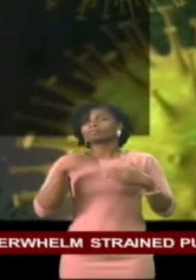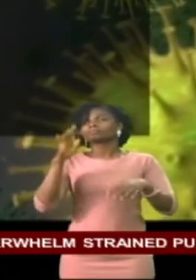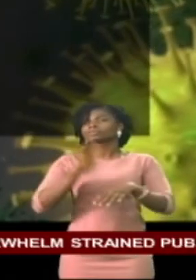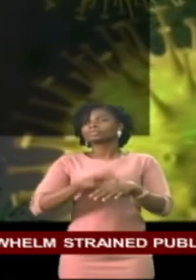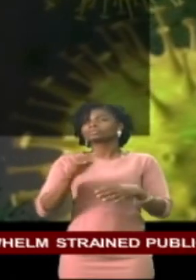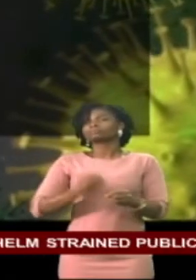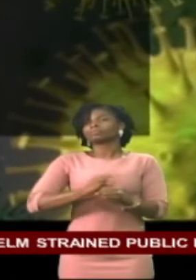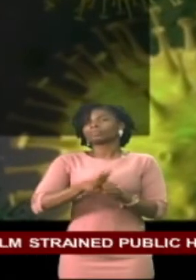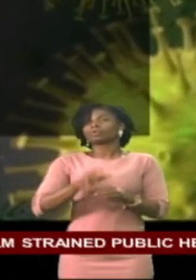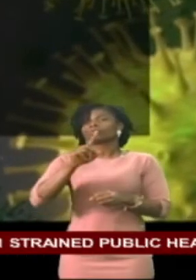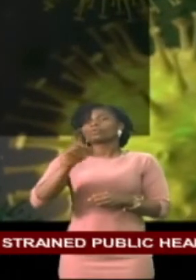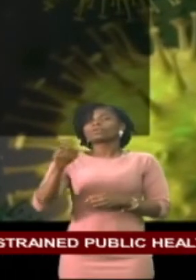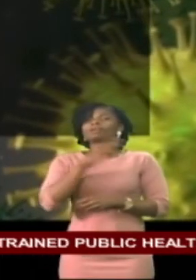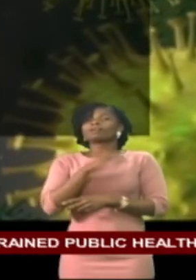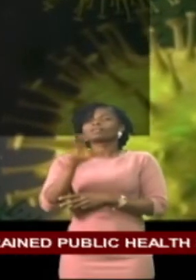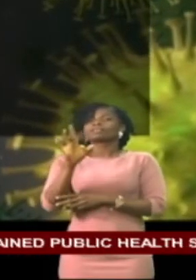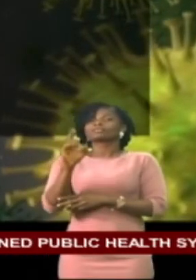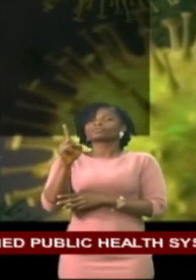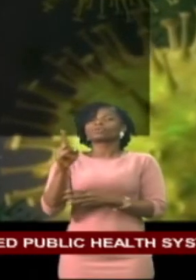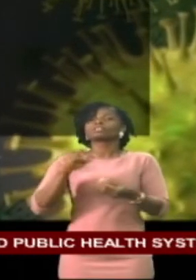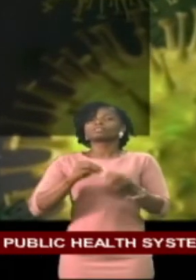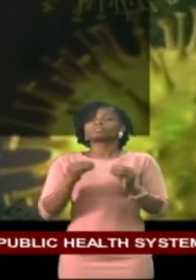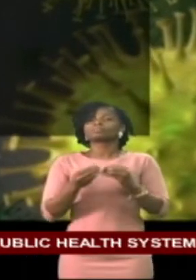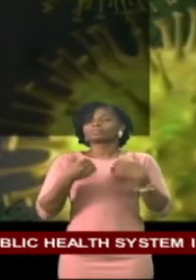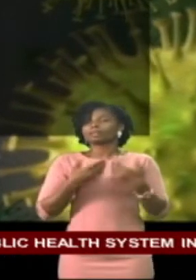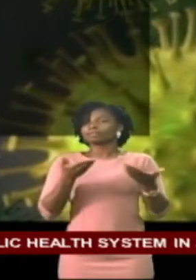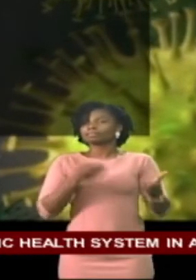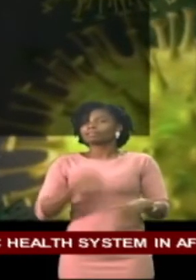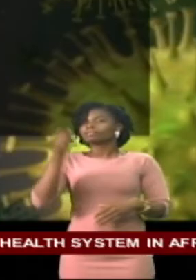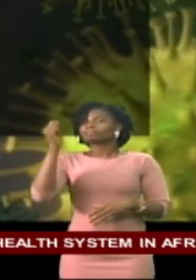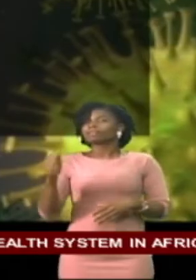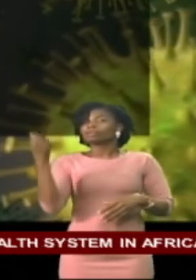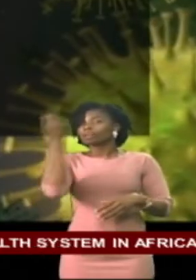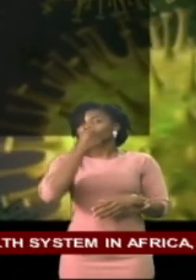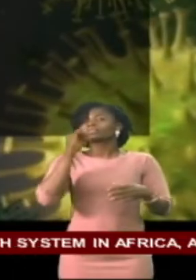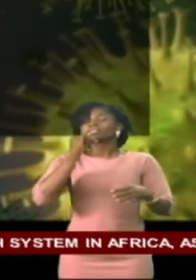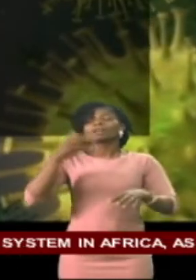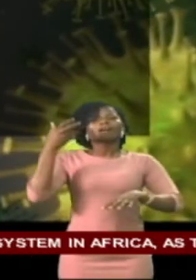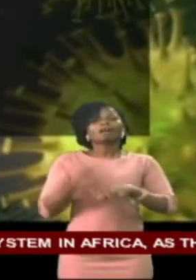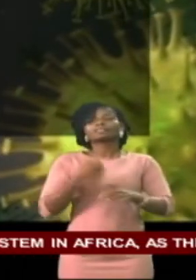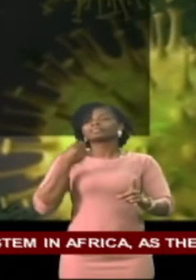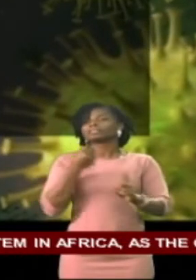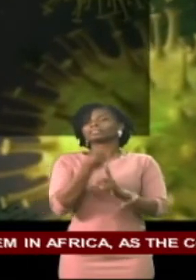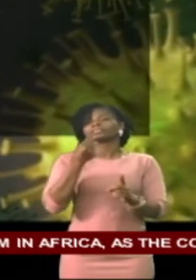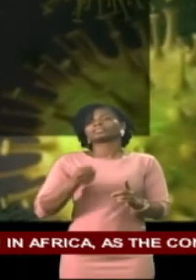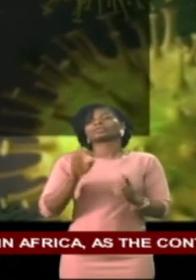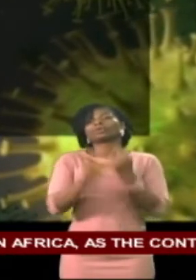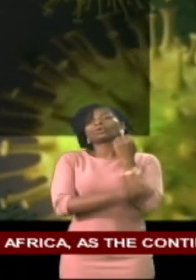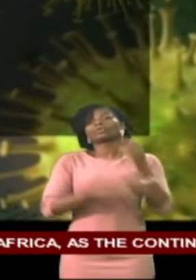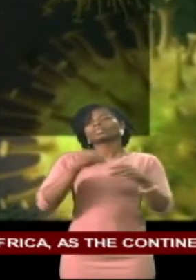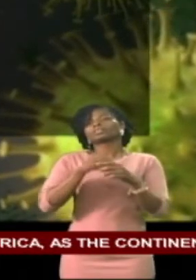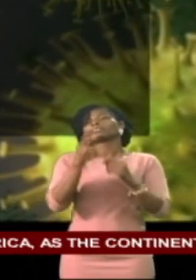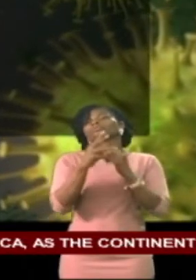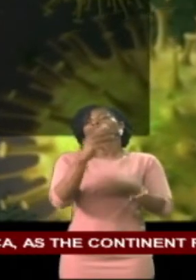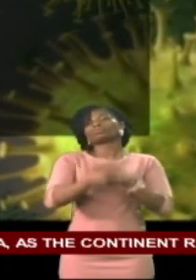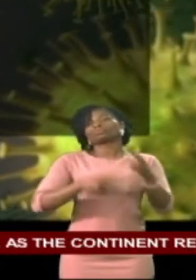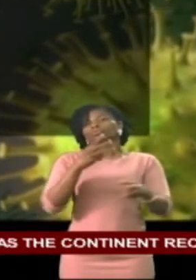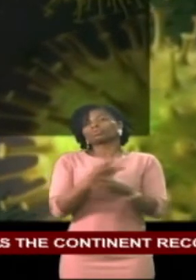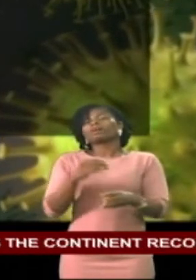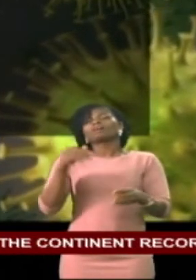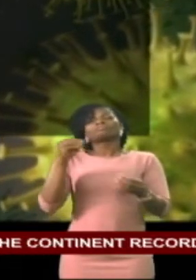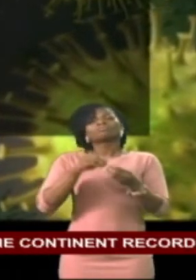coronavirus, 181 of the number have died. South Africa is the hardest hit country on the continent, accounting for more than